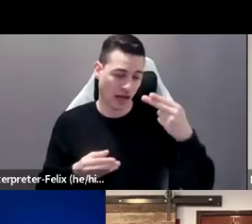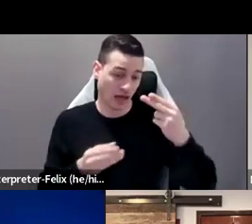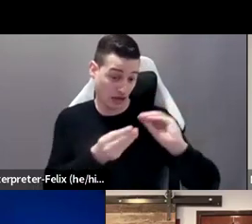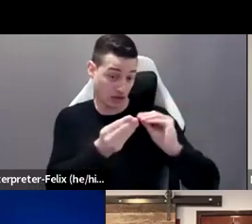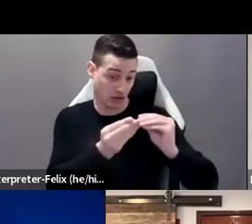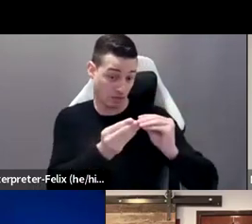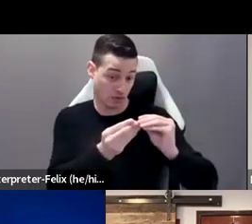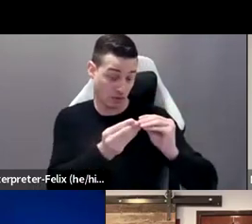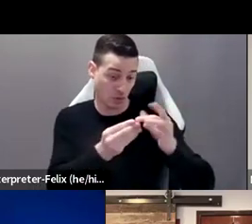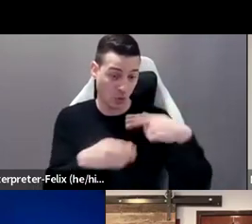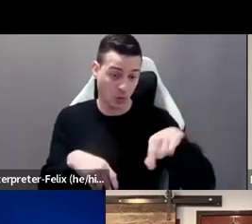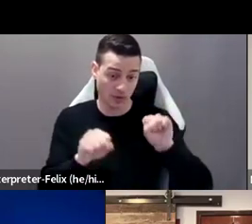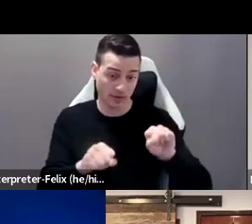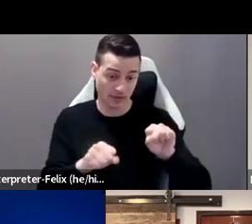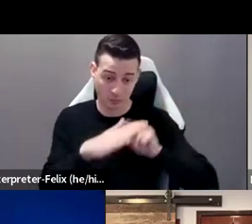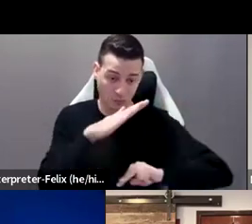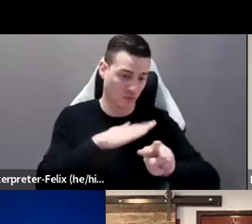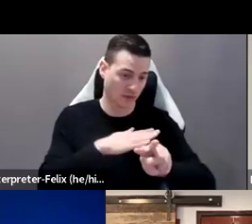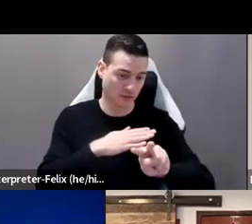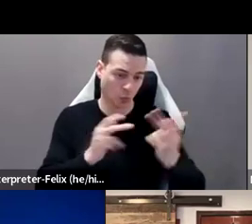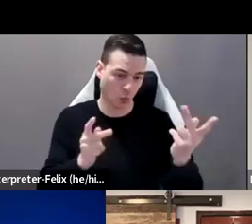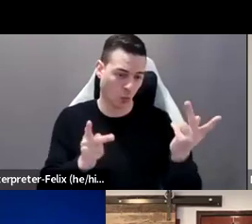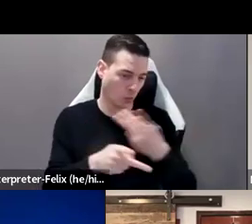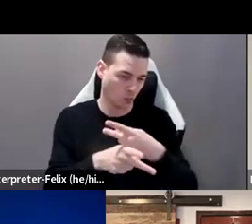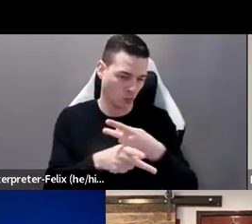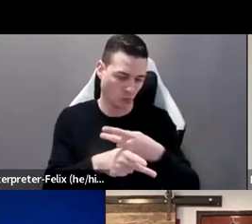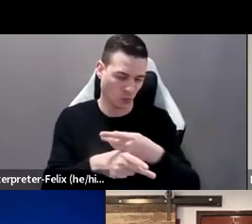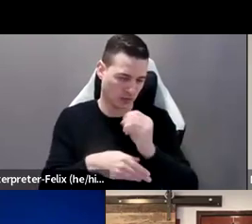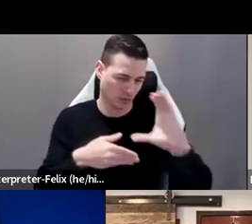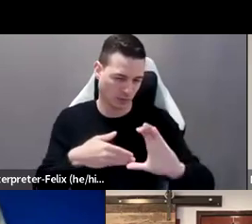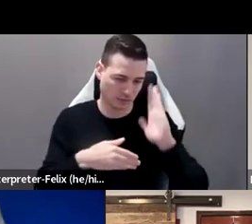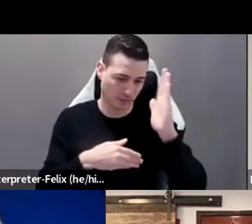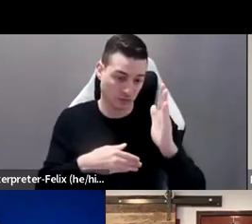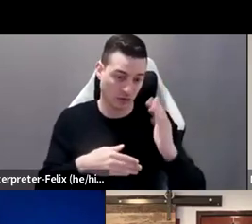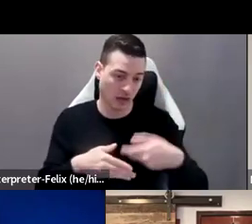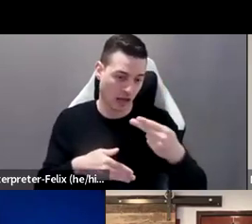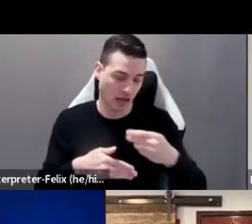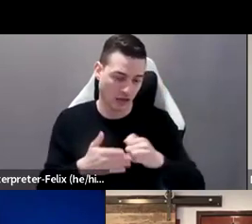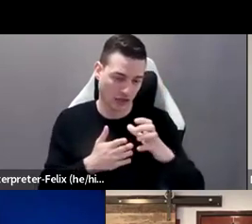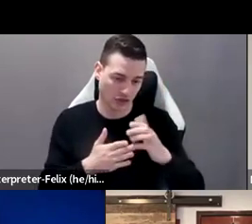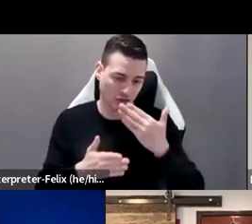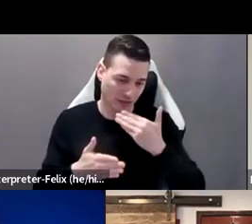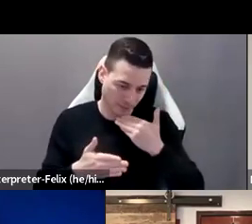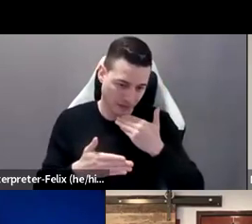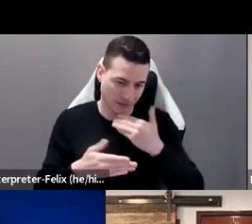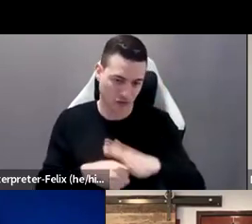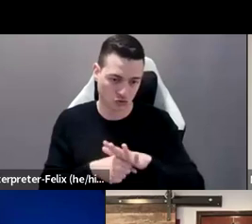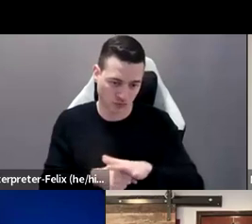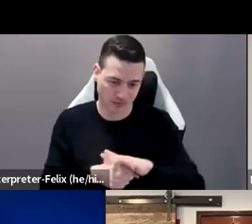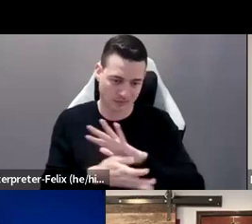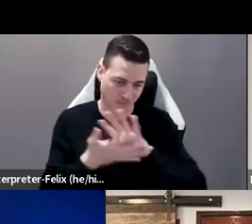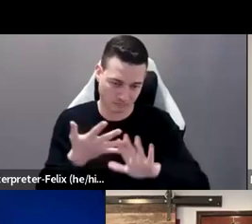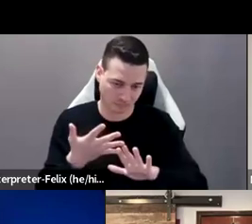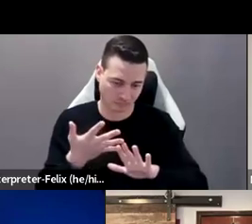health outcomes in terms of cardiovascular disease, higher rates of cancer, diabetes, stress-related